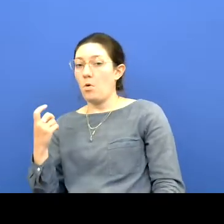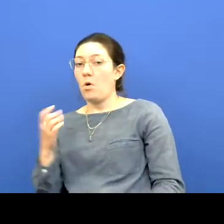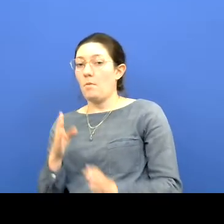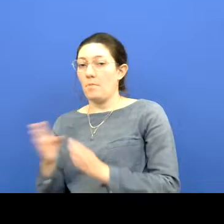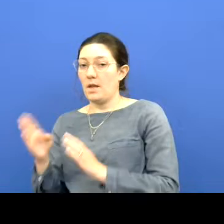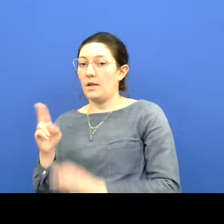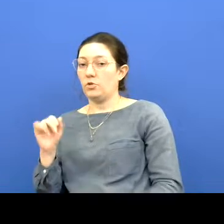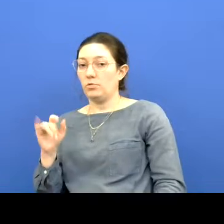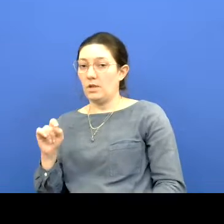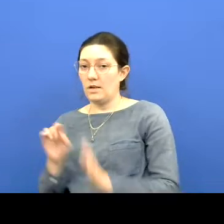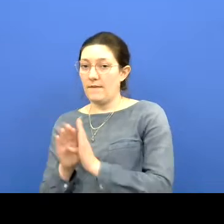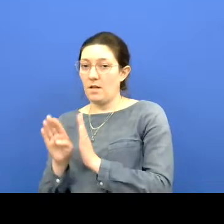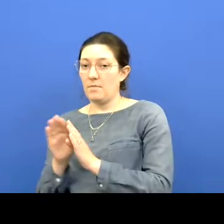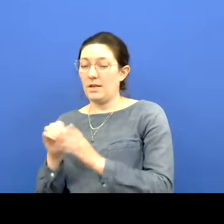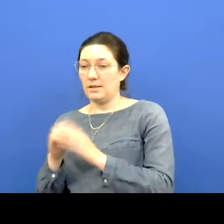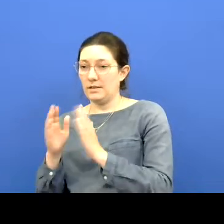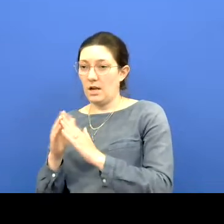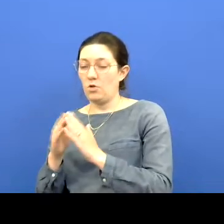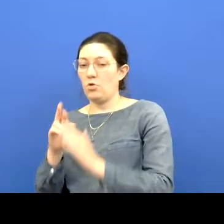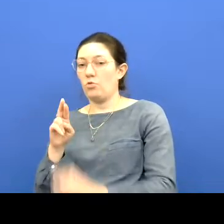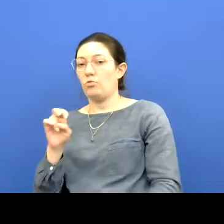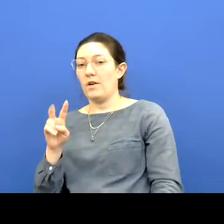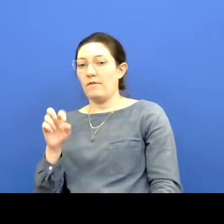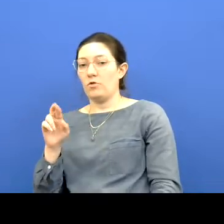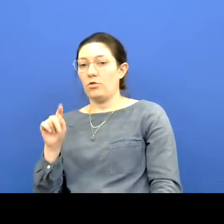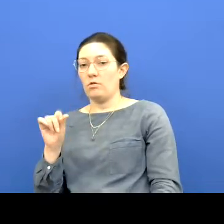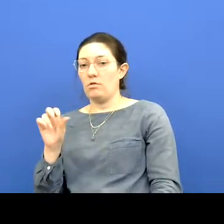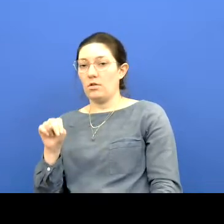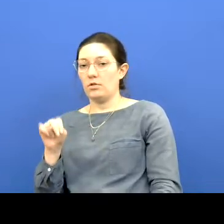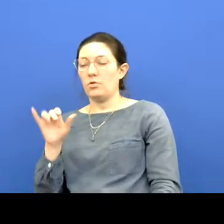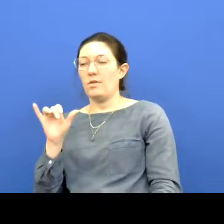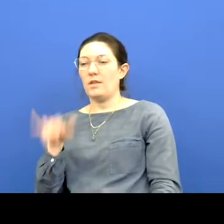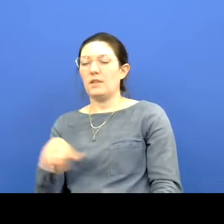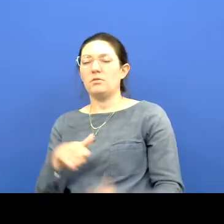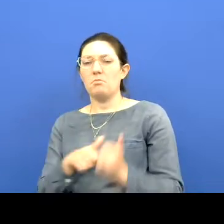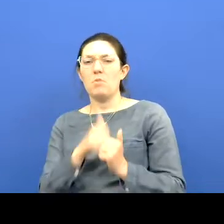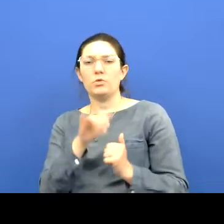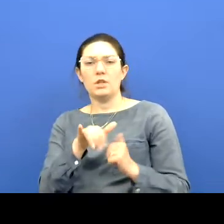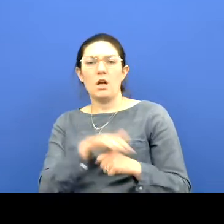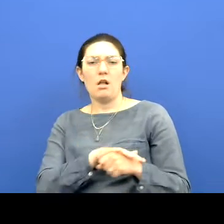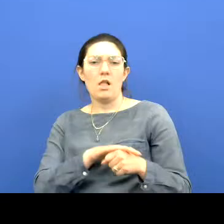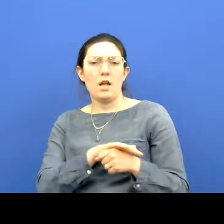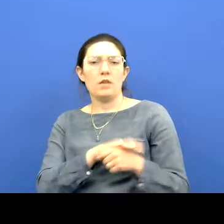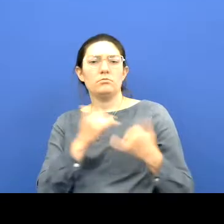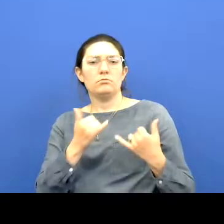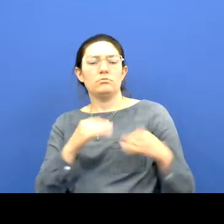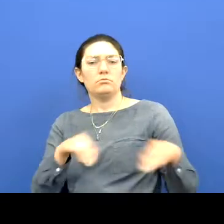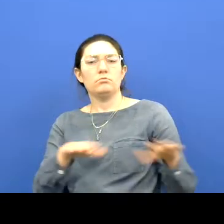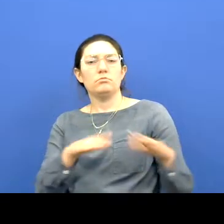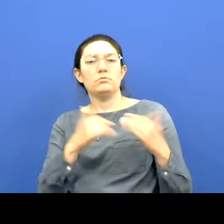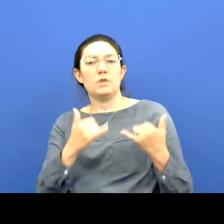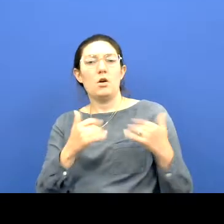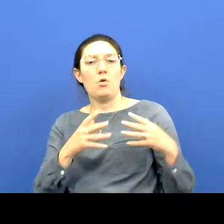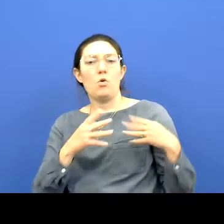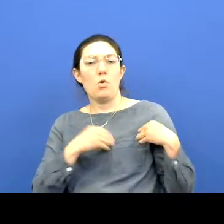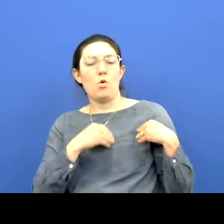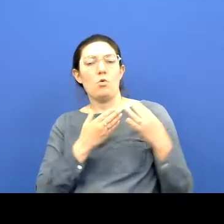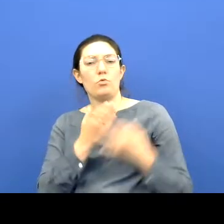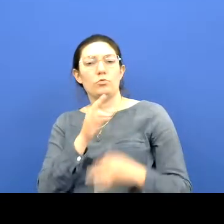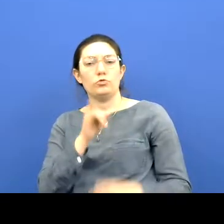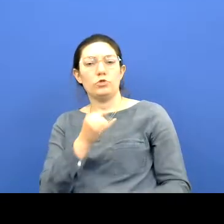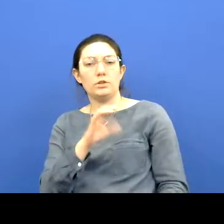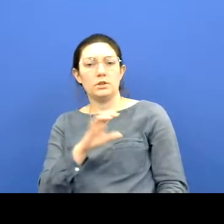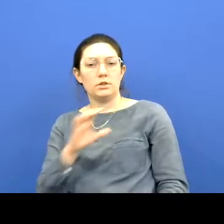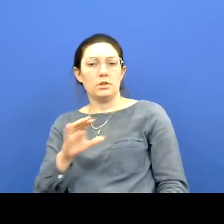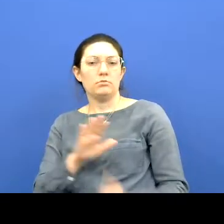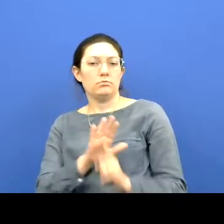It's Riverton. And so this is largely on land currently owned by the JCC.